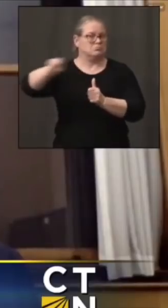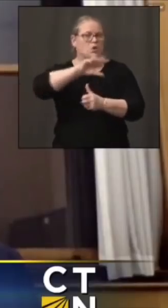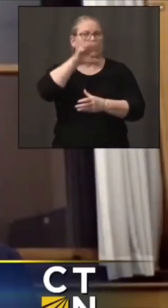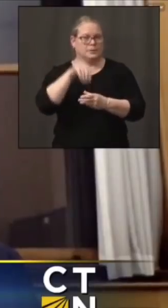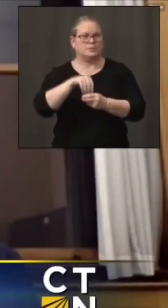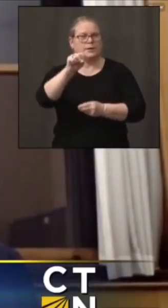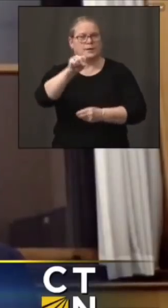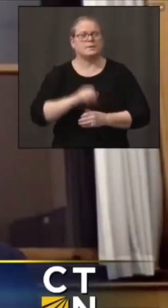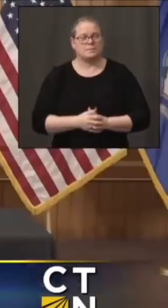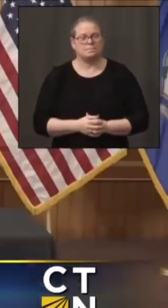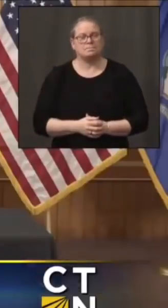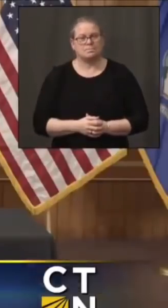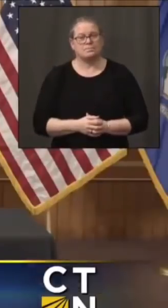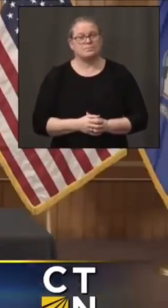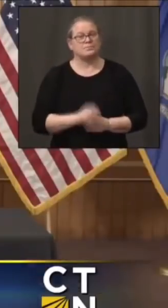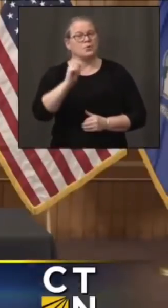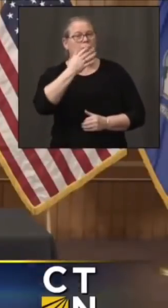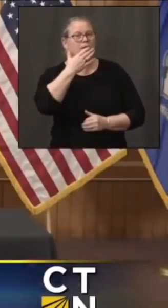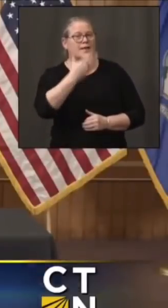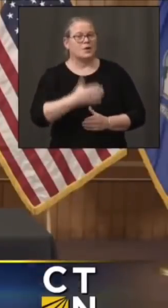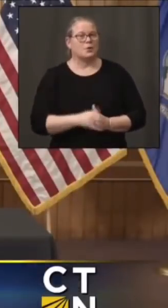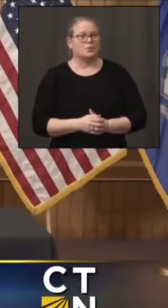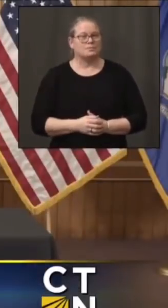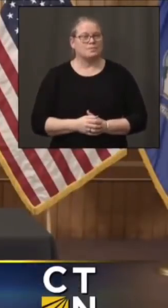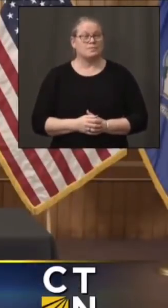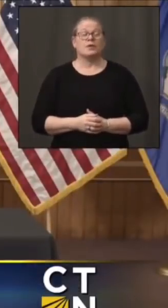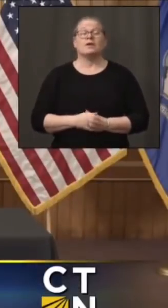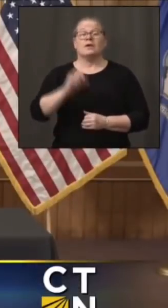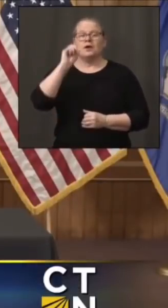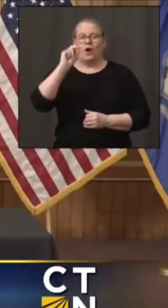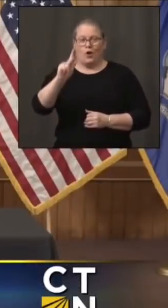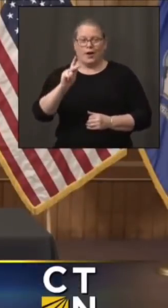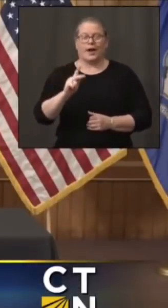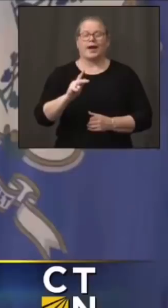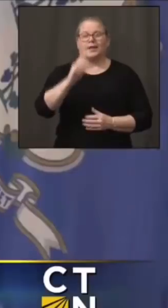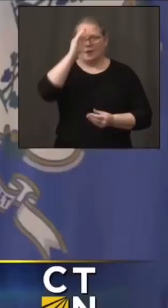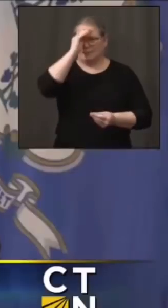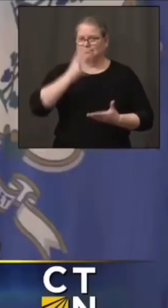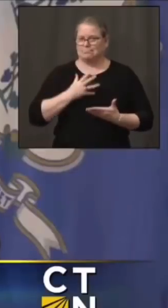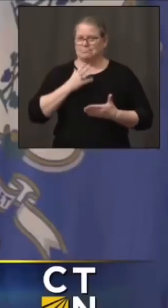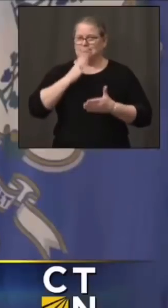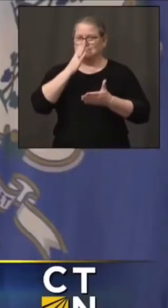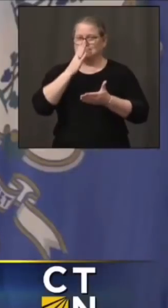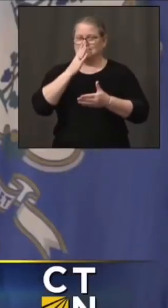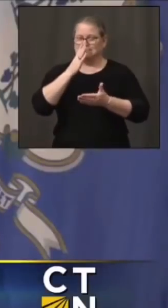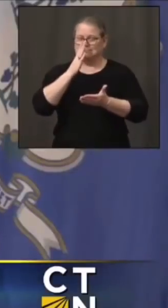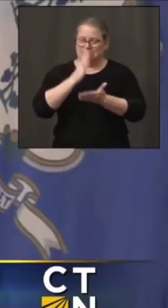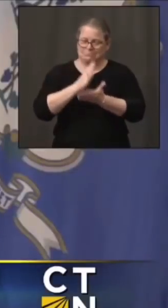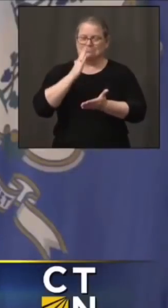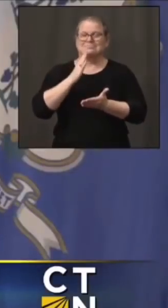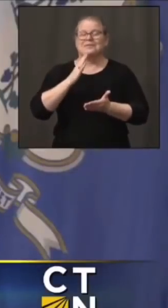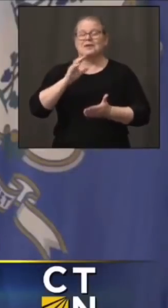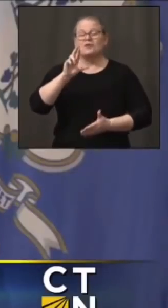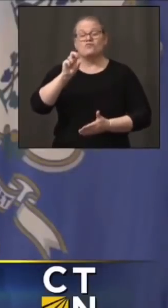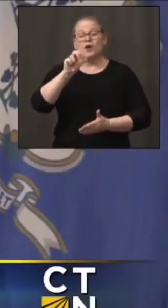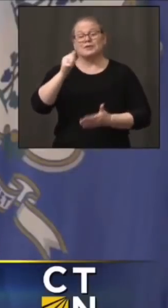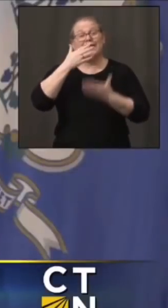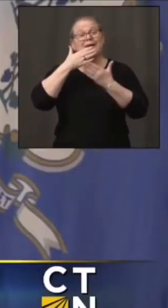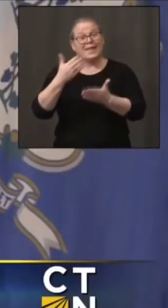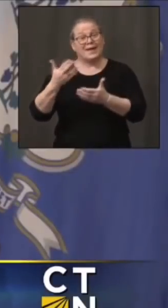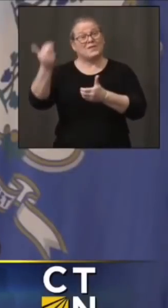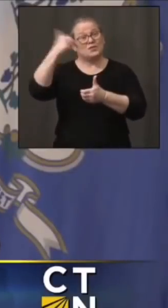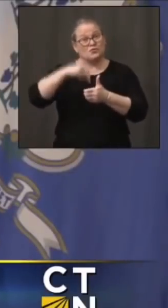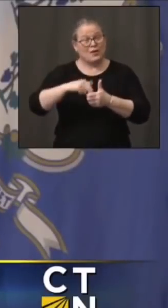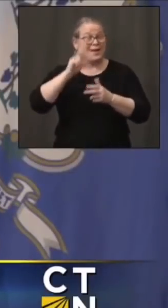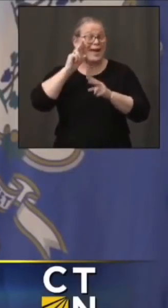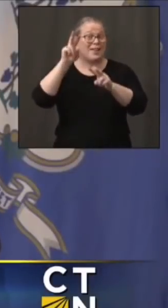Okay, thanks a lot. All right, I'm getting the signal. Rosa, thanks for joining us, and look forward to